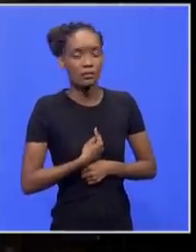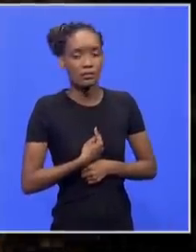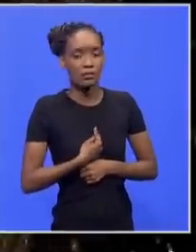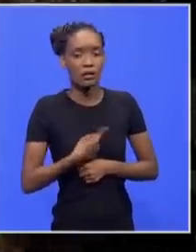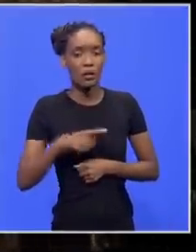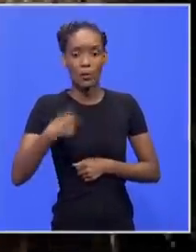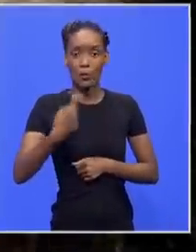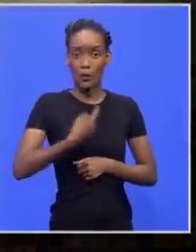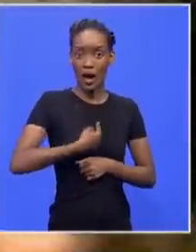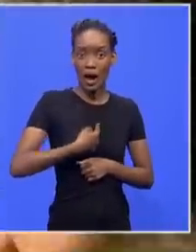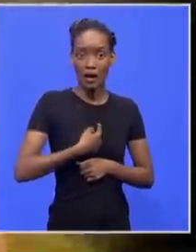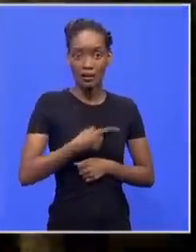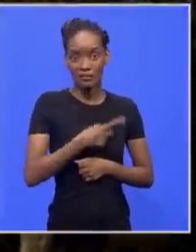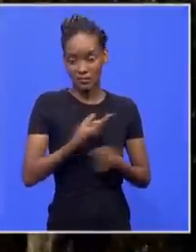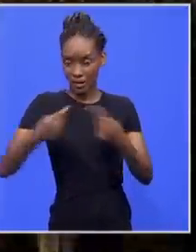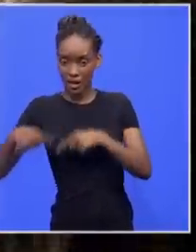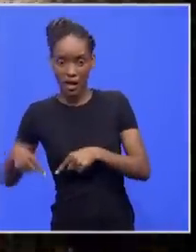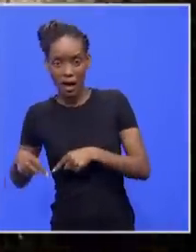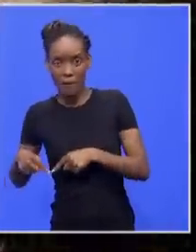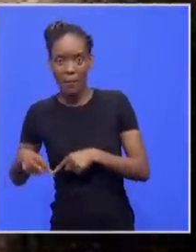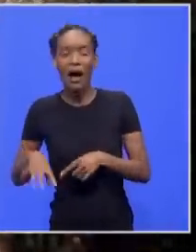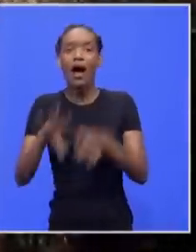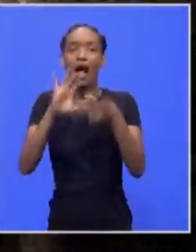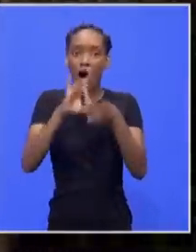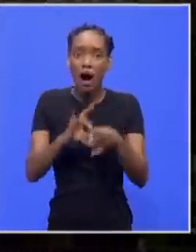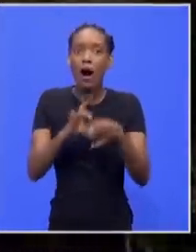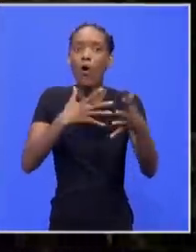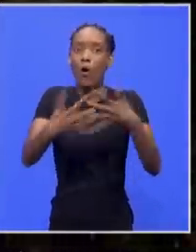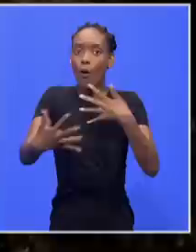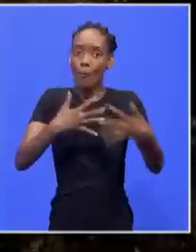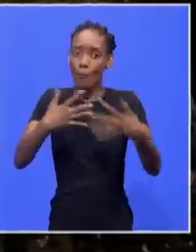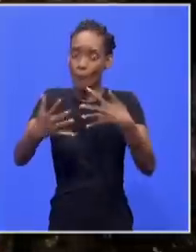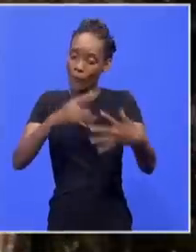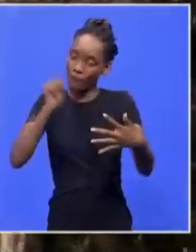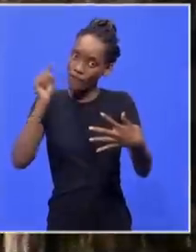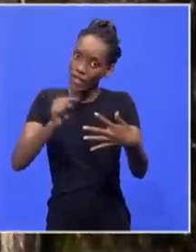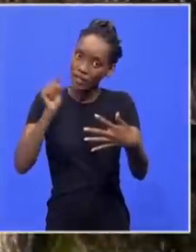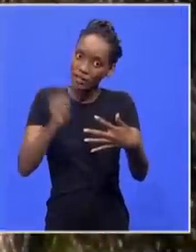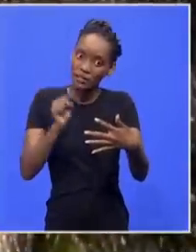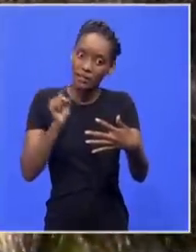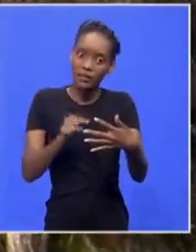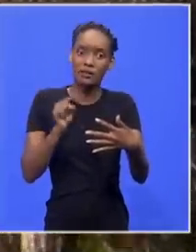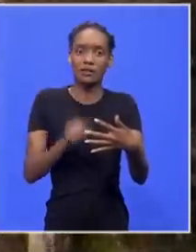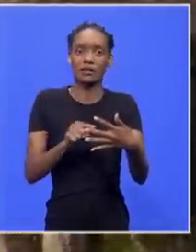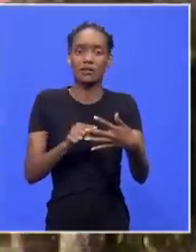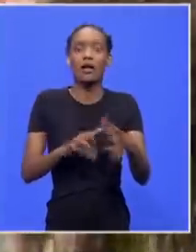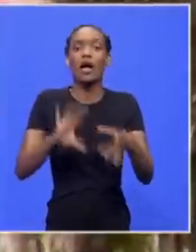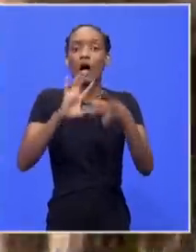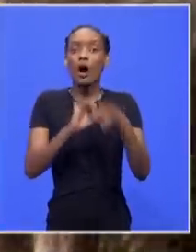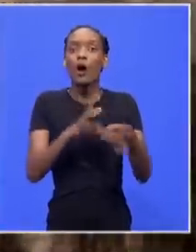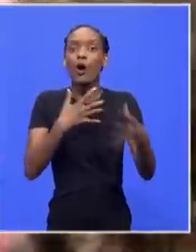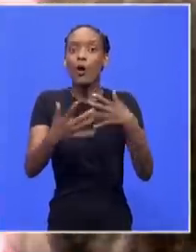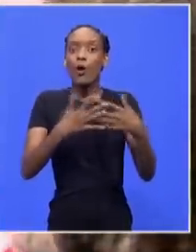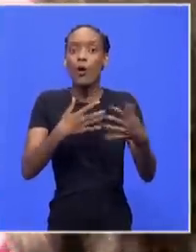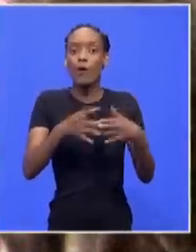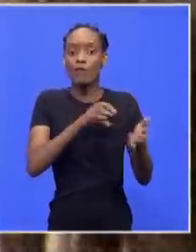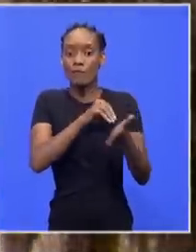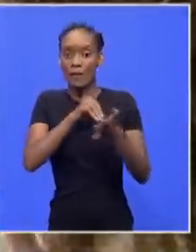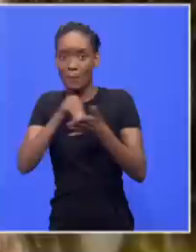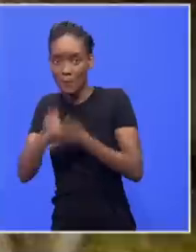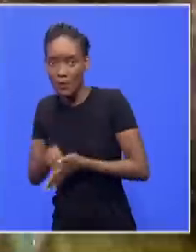this place. It's the Oma face, yourself Oma face, we get the decision. Oma face, he brought us in